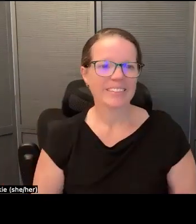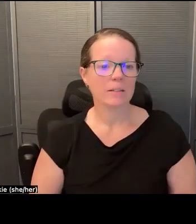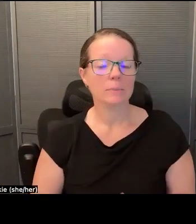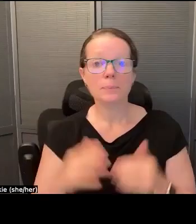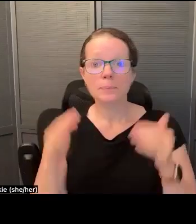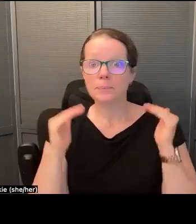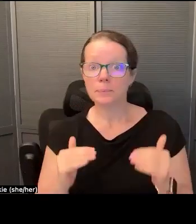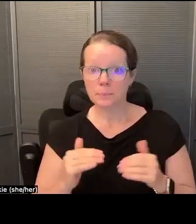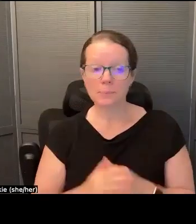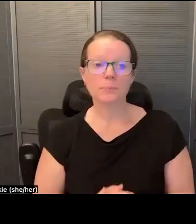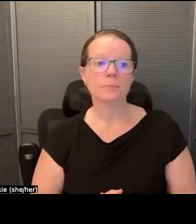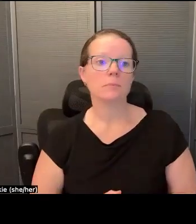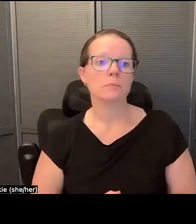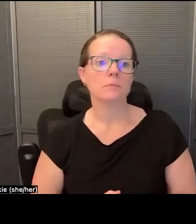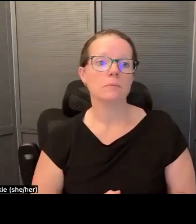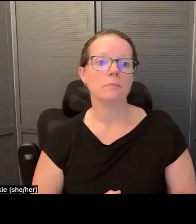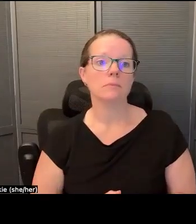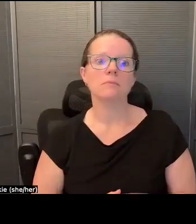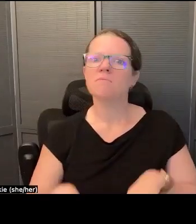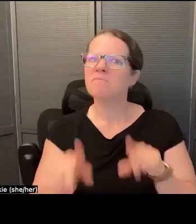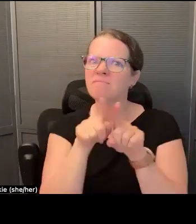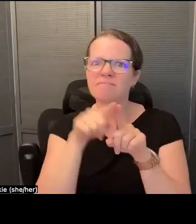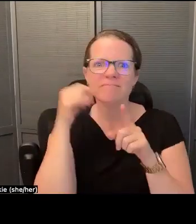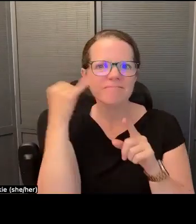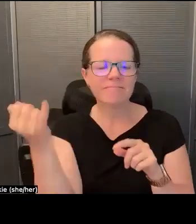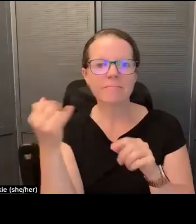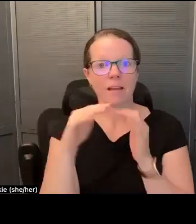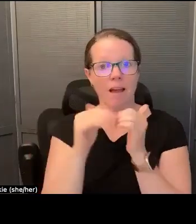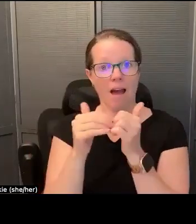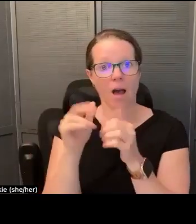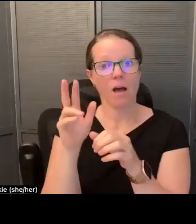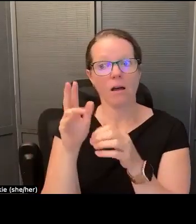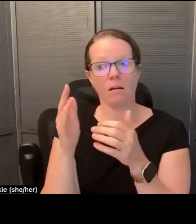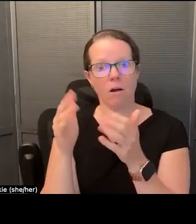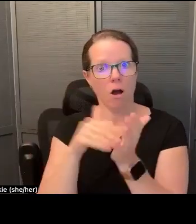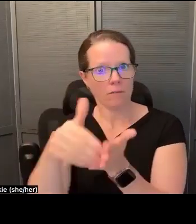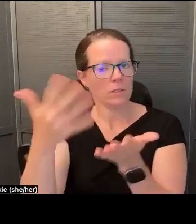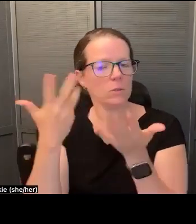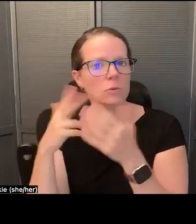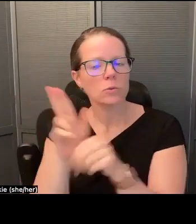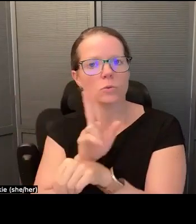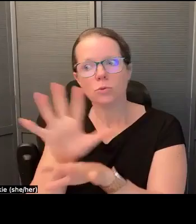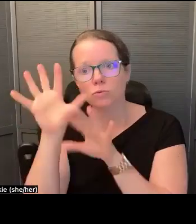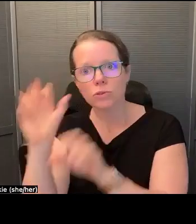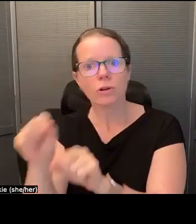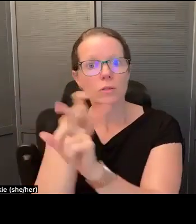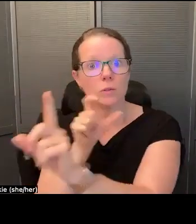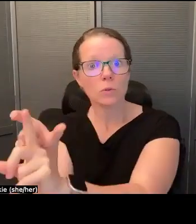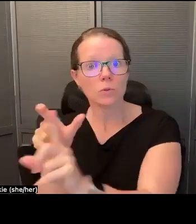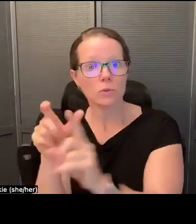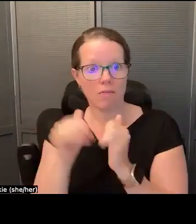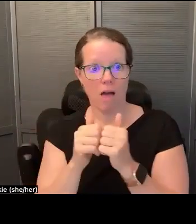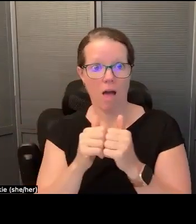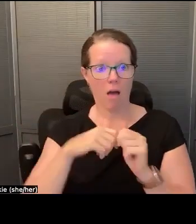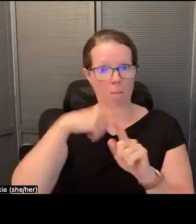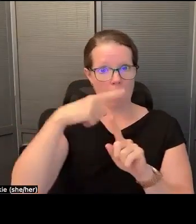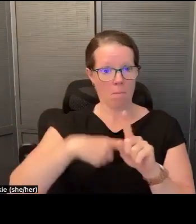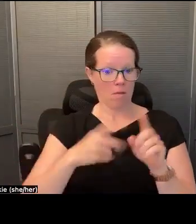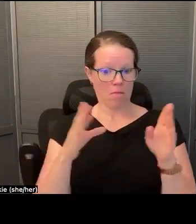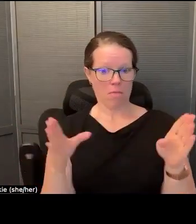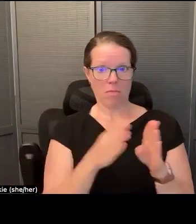And similarly, a decrease in utilization of restraint and seclusion over the course of the month for this pilot